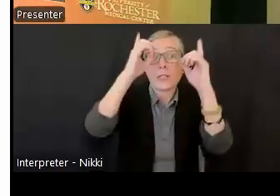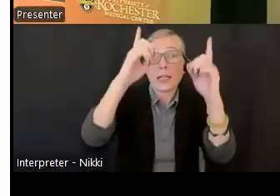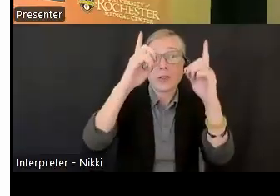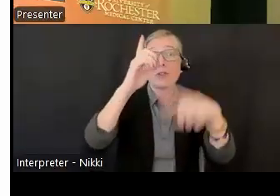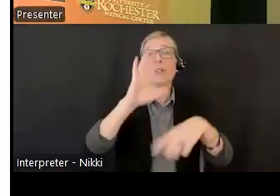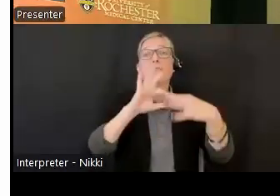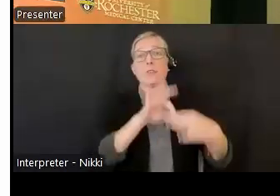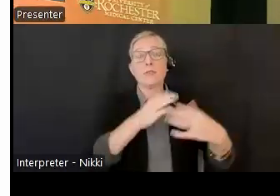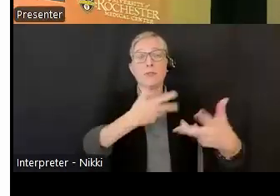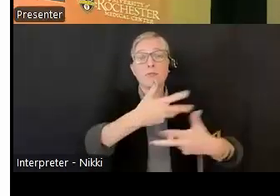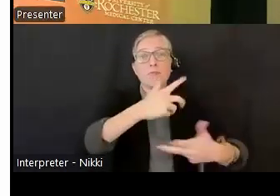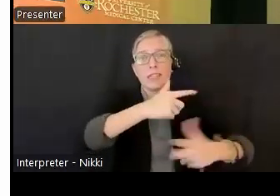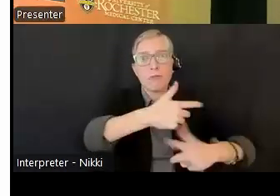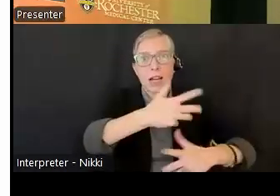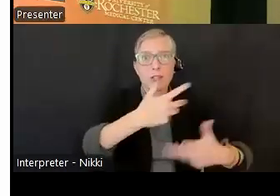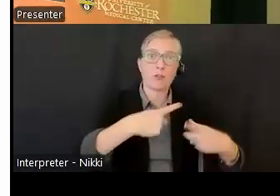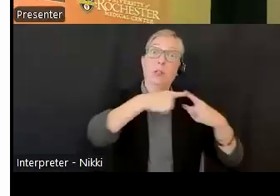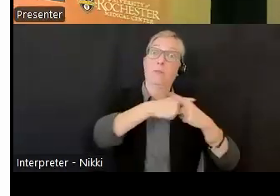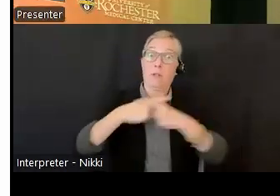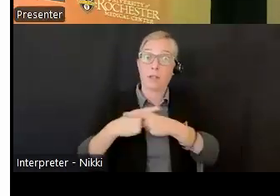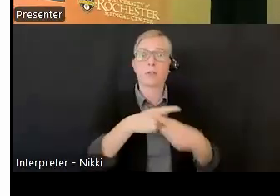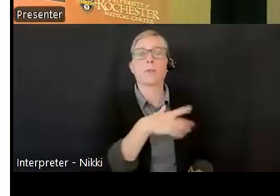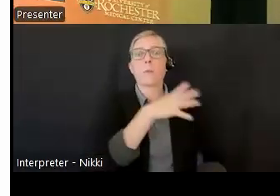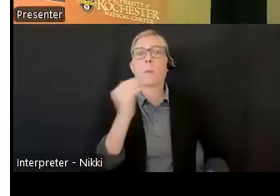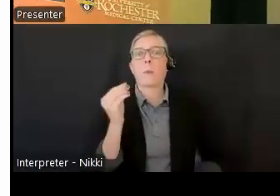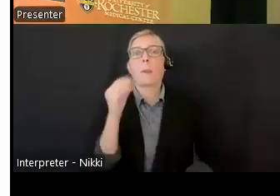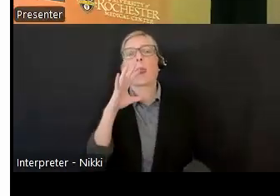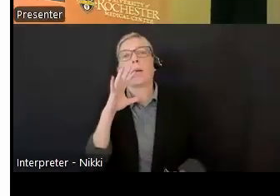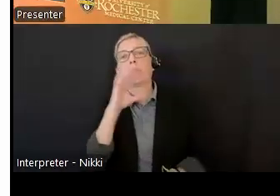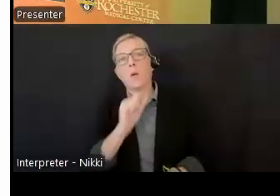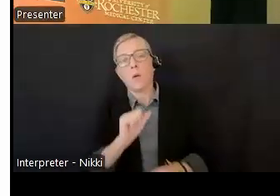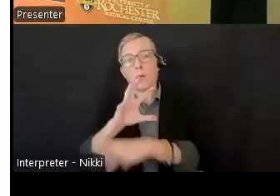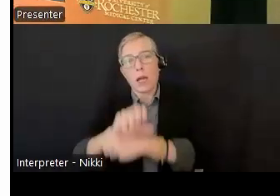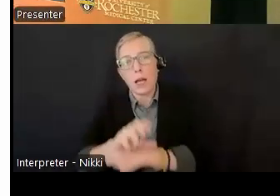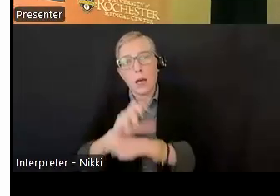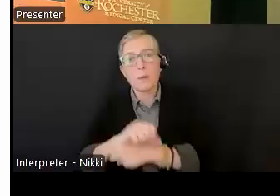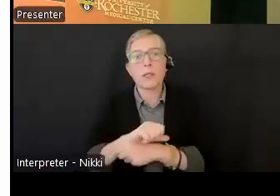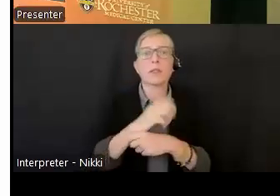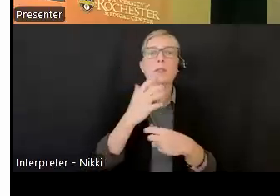old habits associated with drug use, and learning and relearning healthier skills and habits.